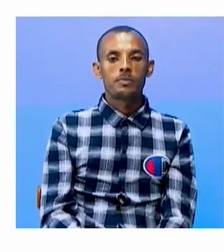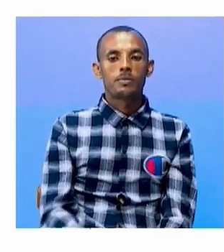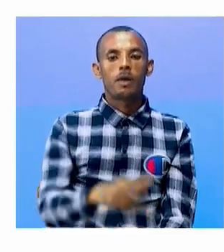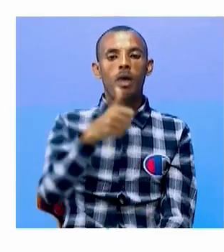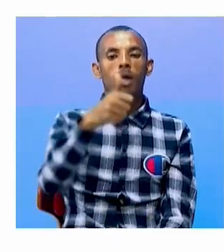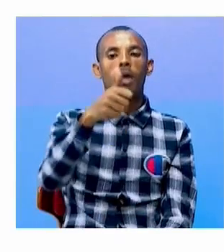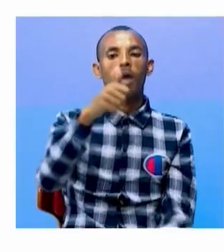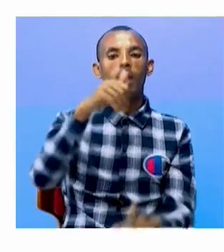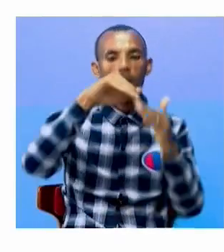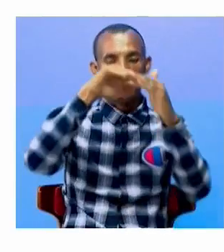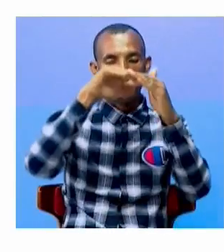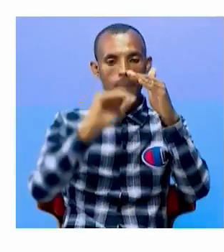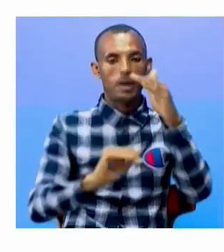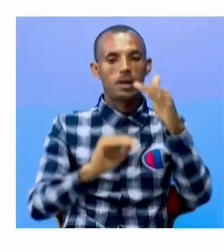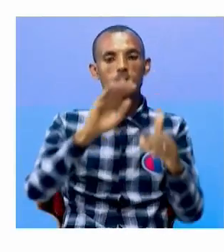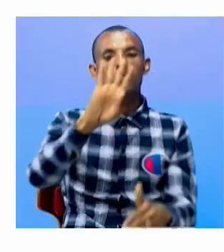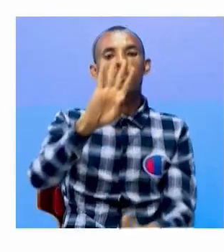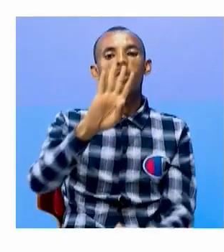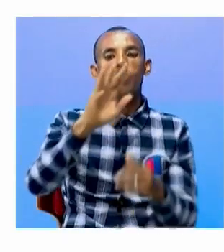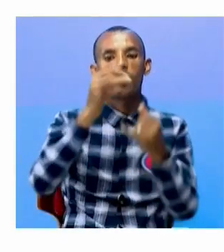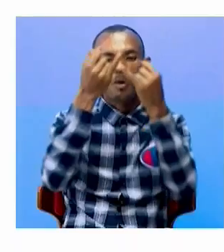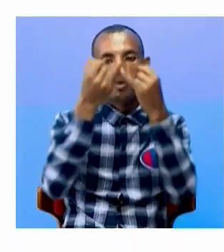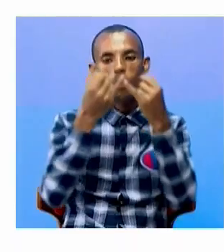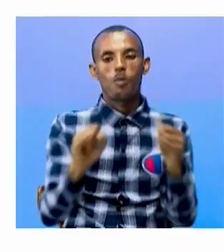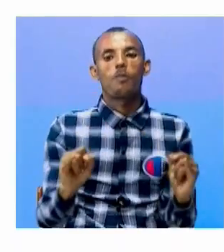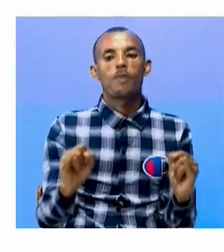a minus 4 over